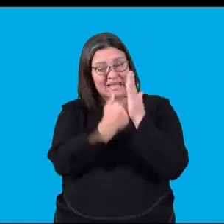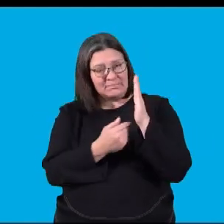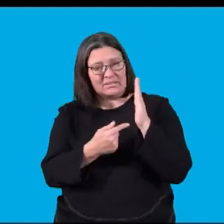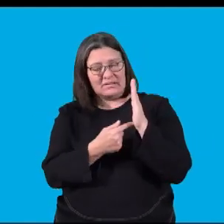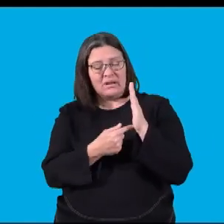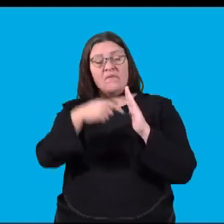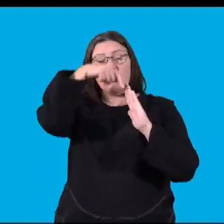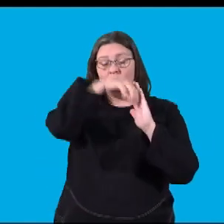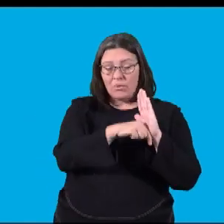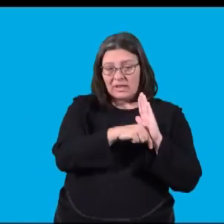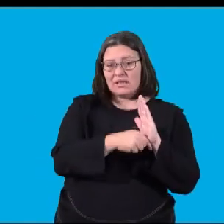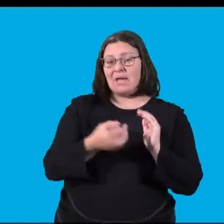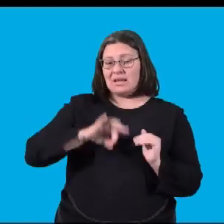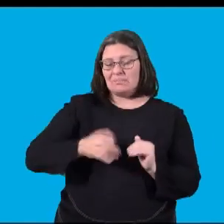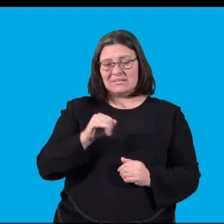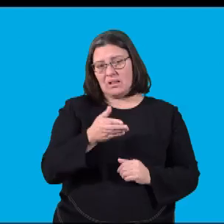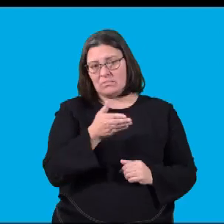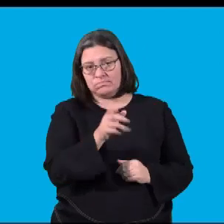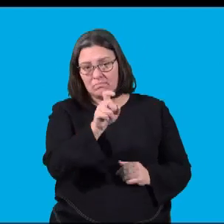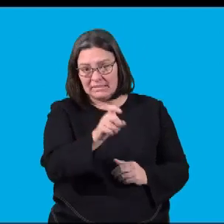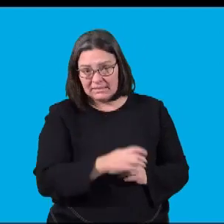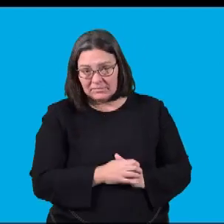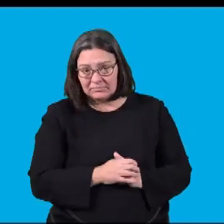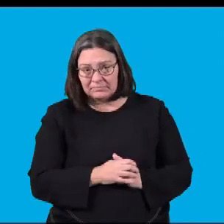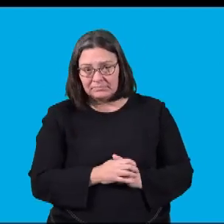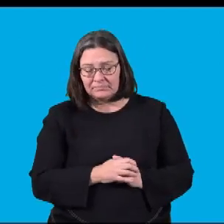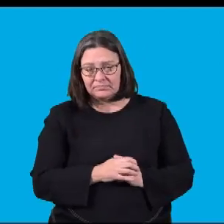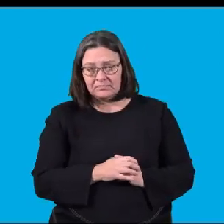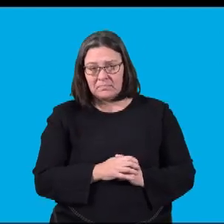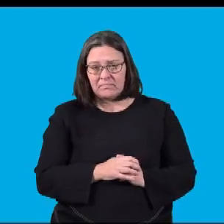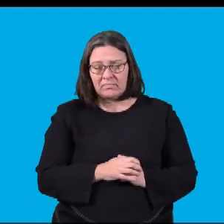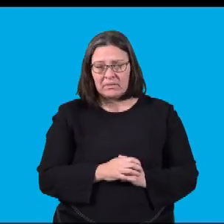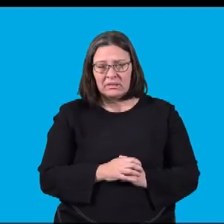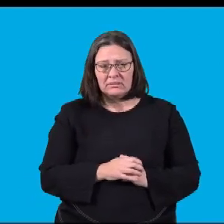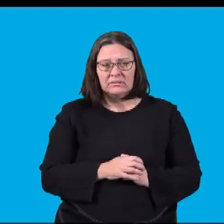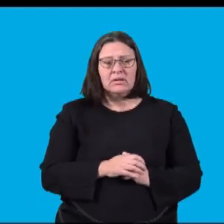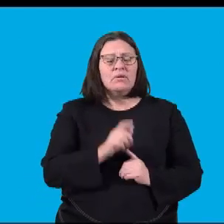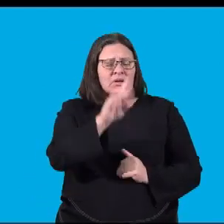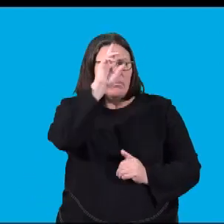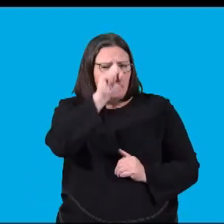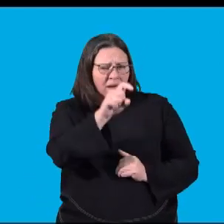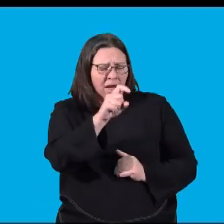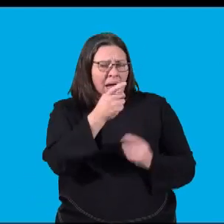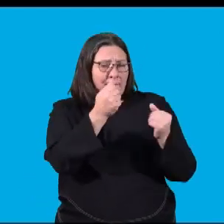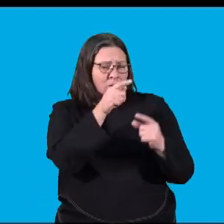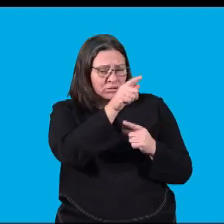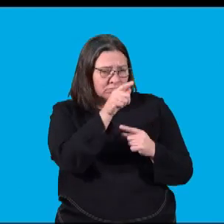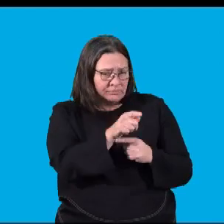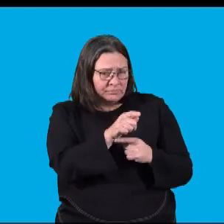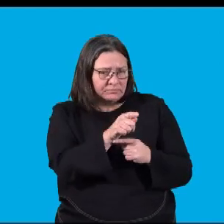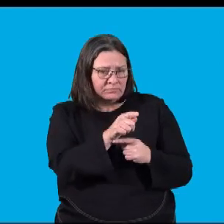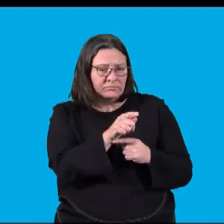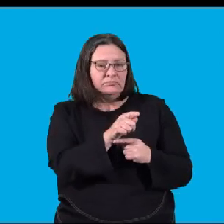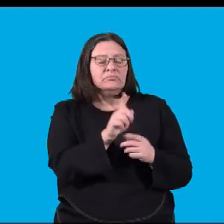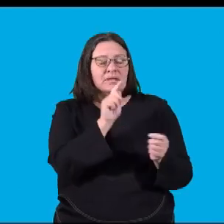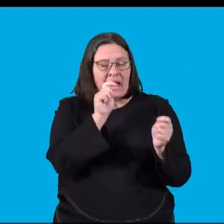your statement of comprehensive income. And then remember that these amounts must